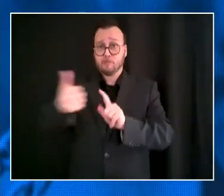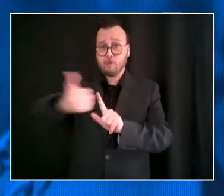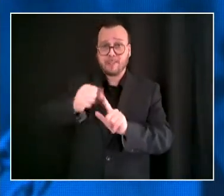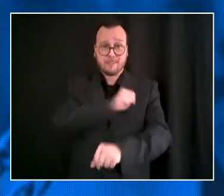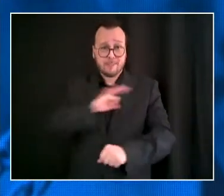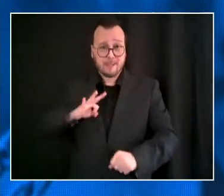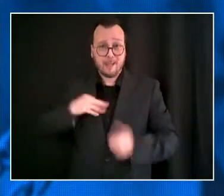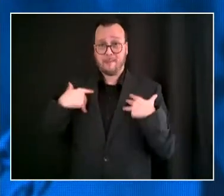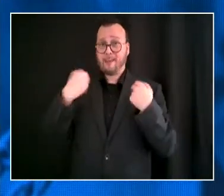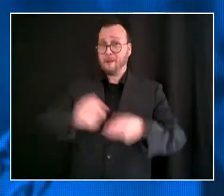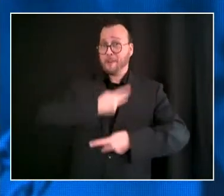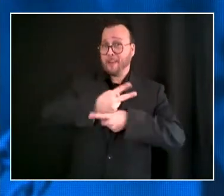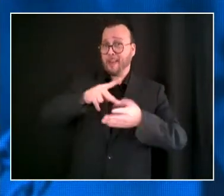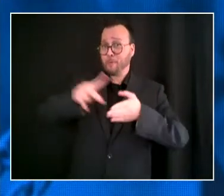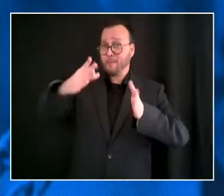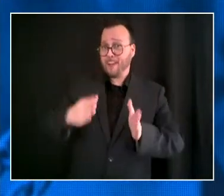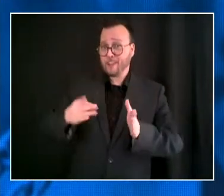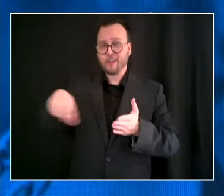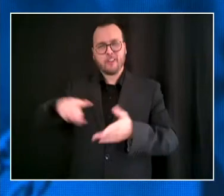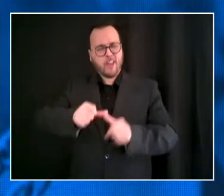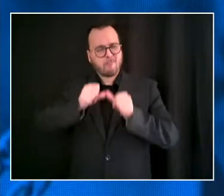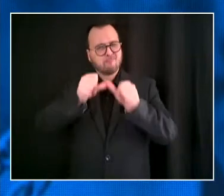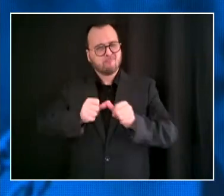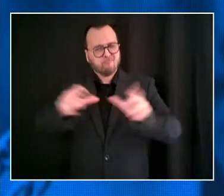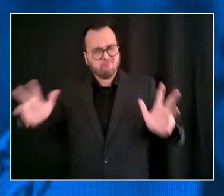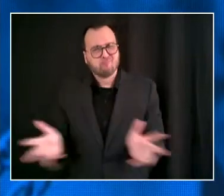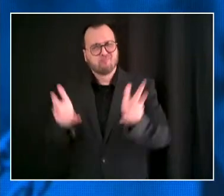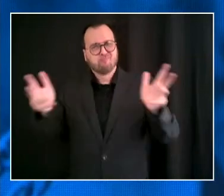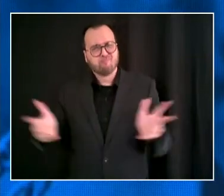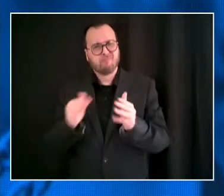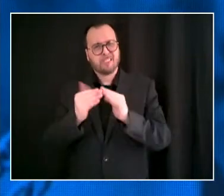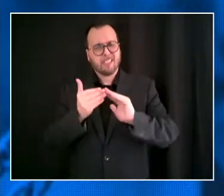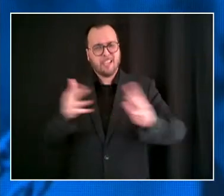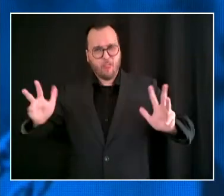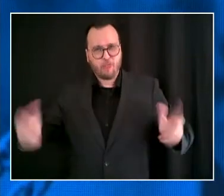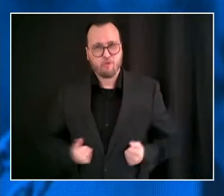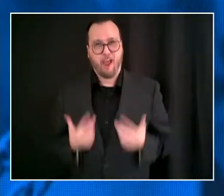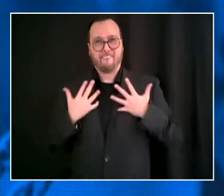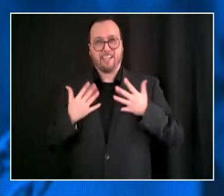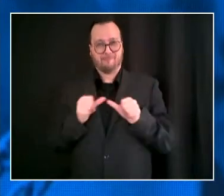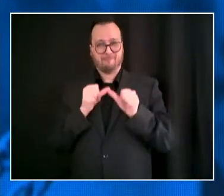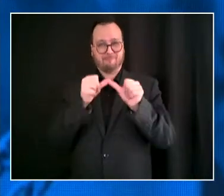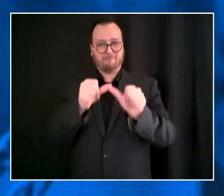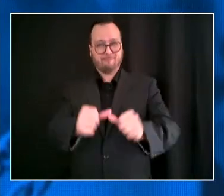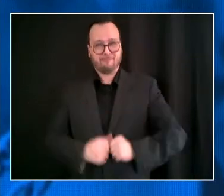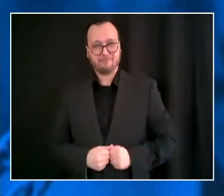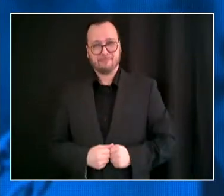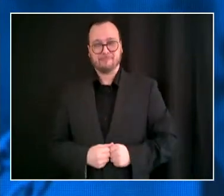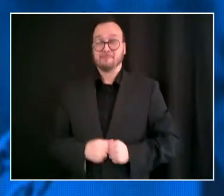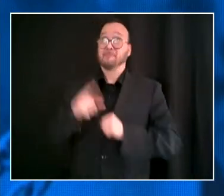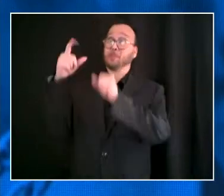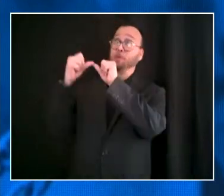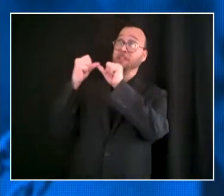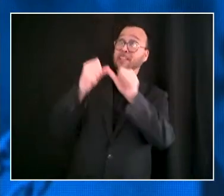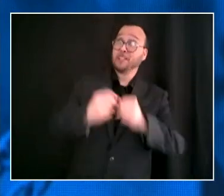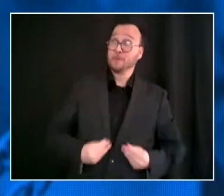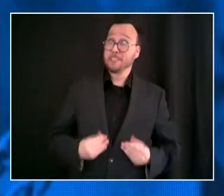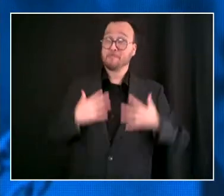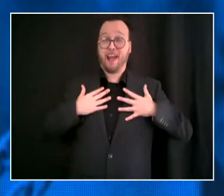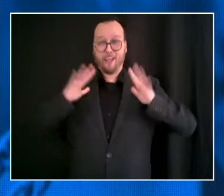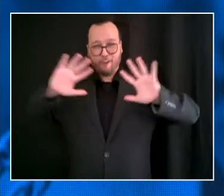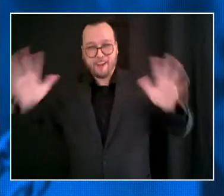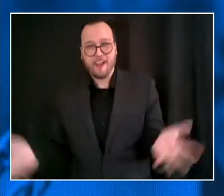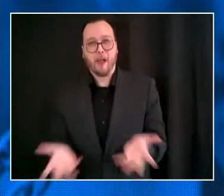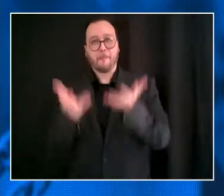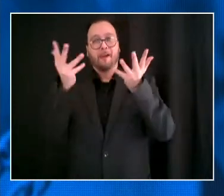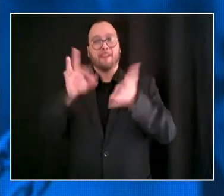healthcare professionals who keep our city thriving. May you continue to inspire and uplift the spirit